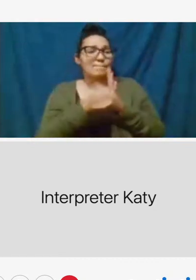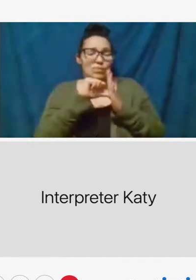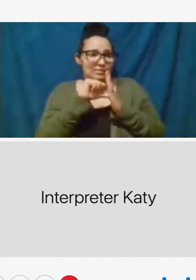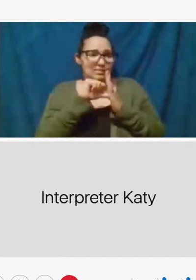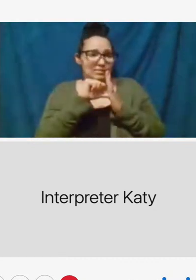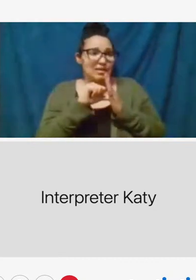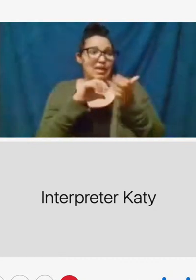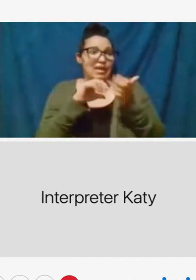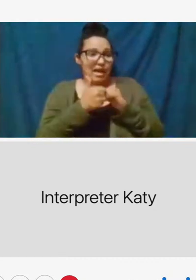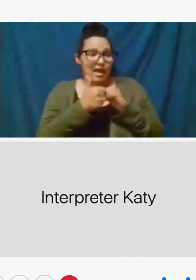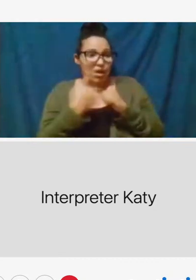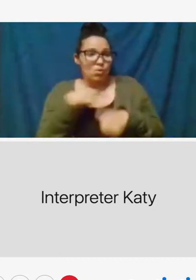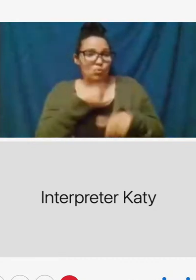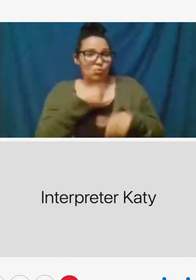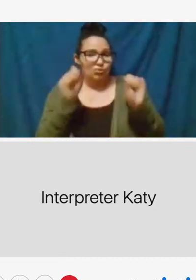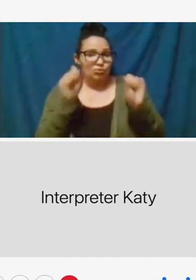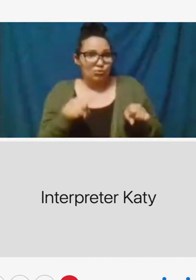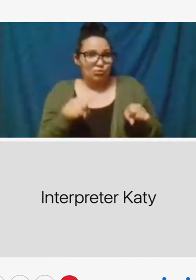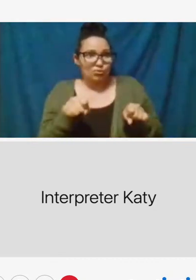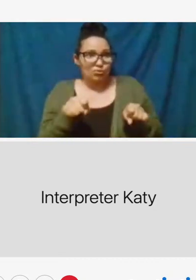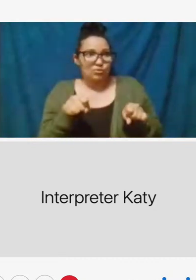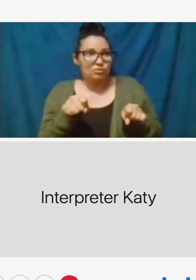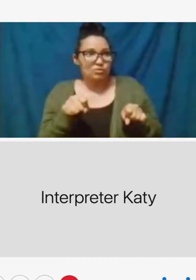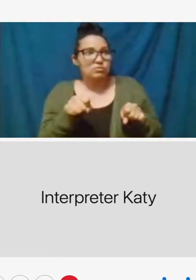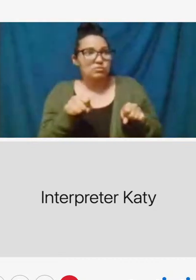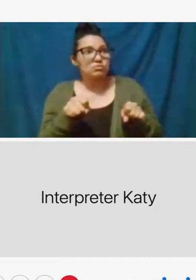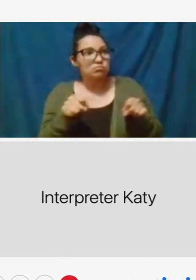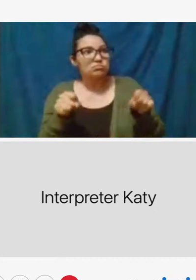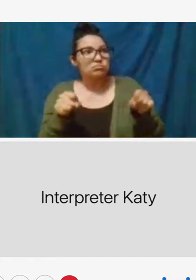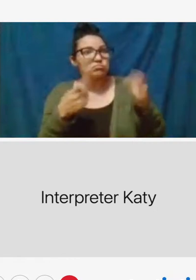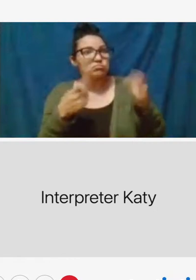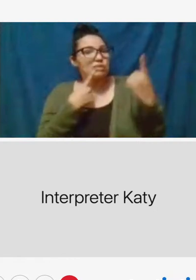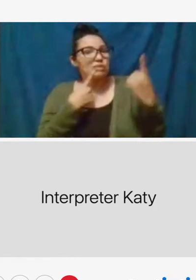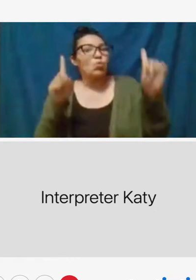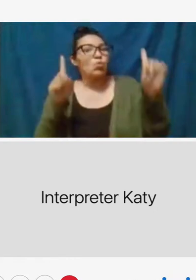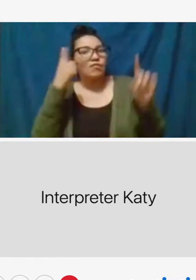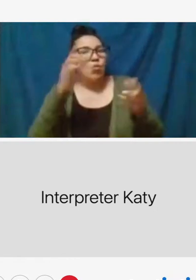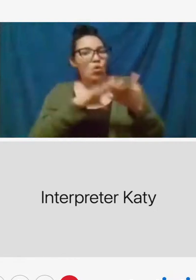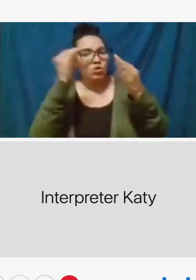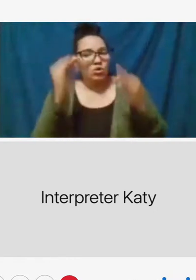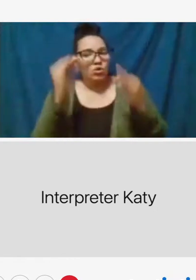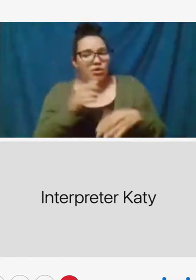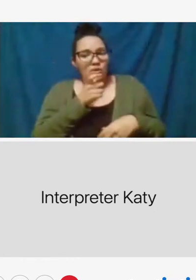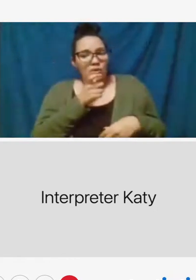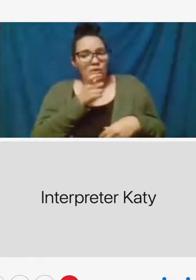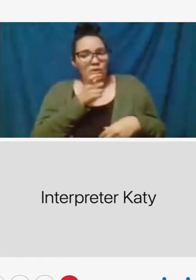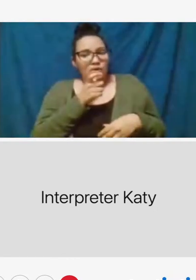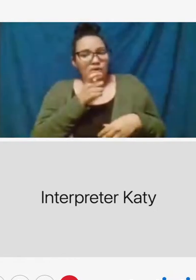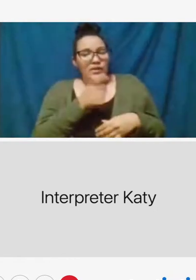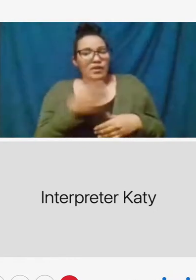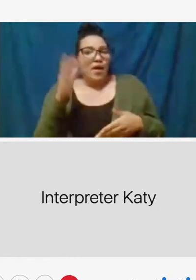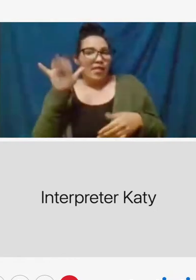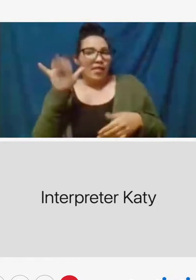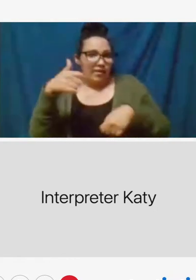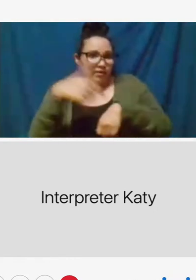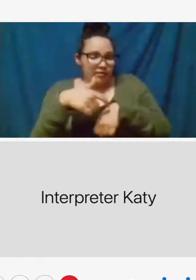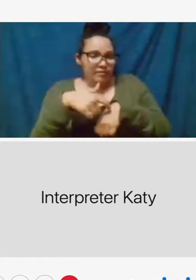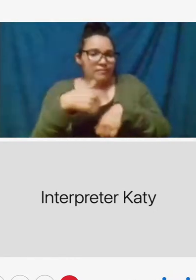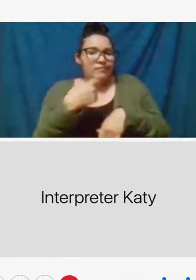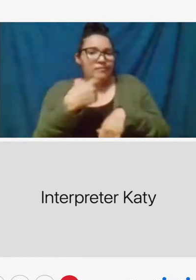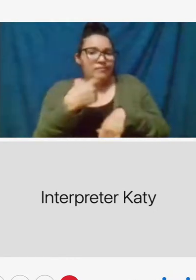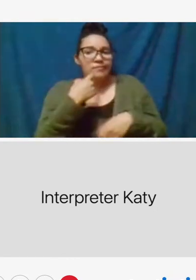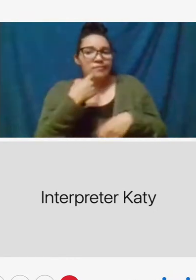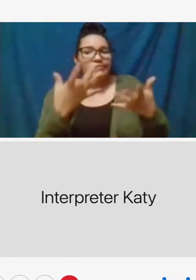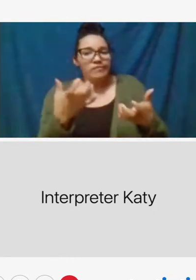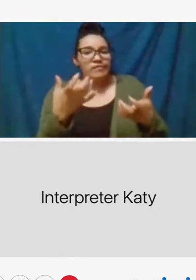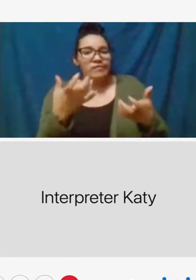uh make it work for our students that uh Cisco at the time said that they wanted to bring up students to